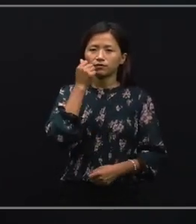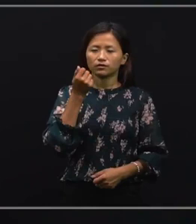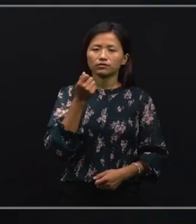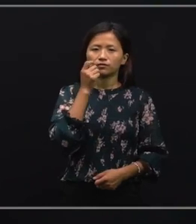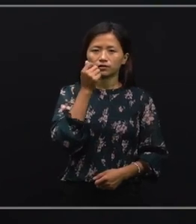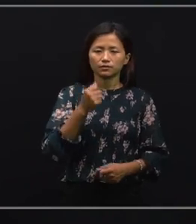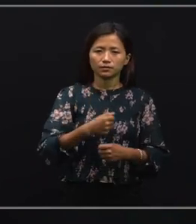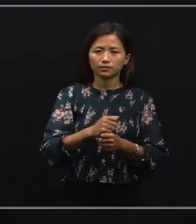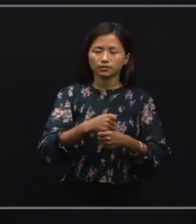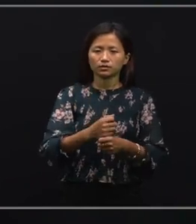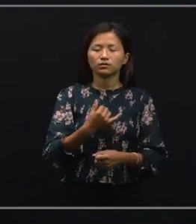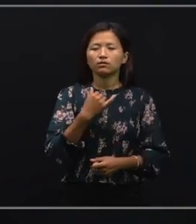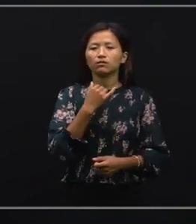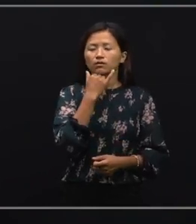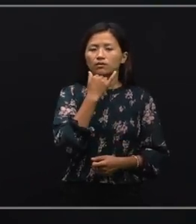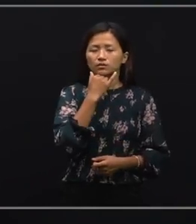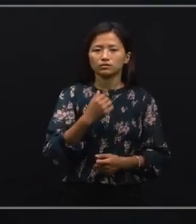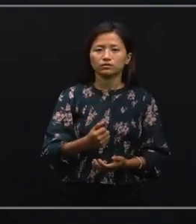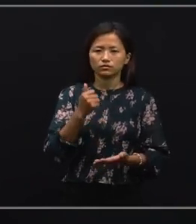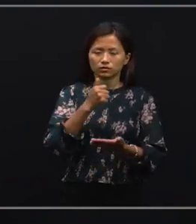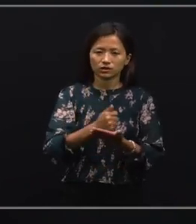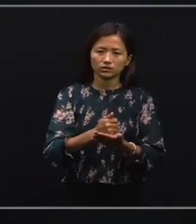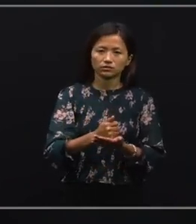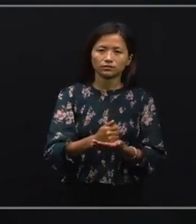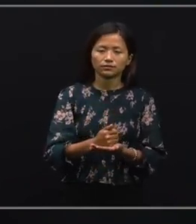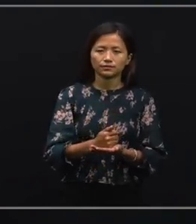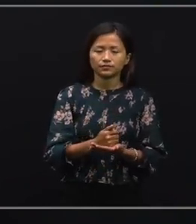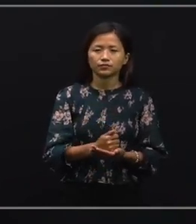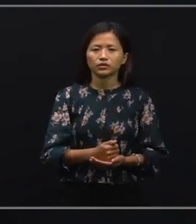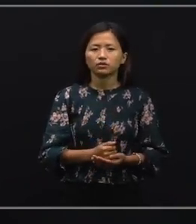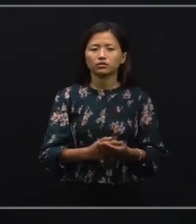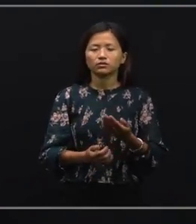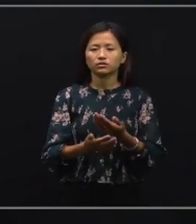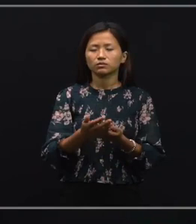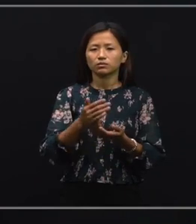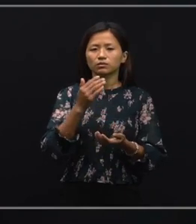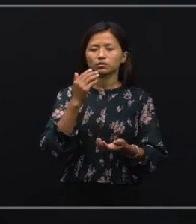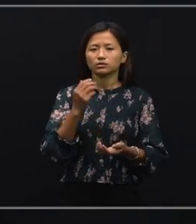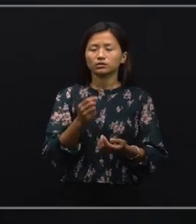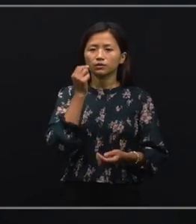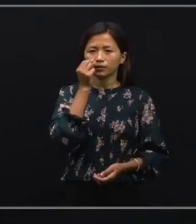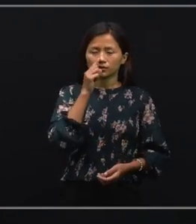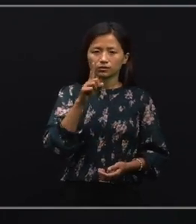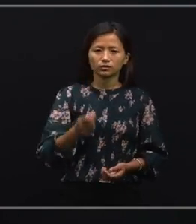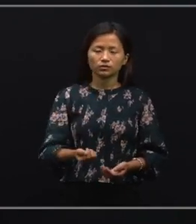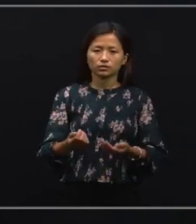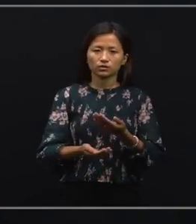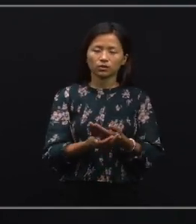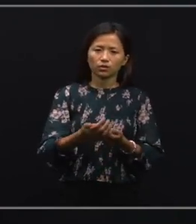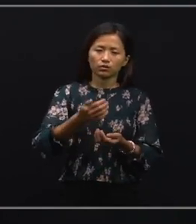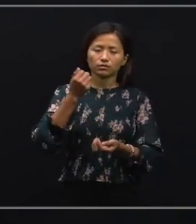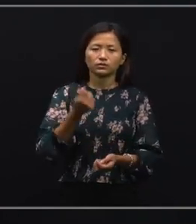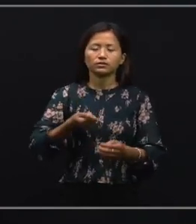decision. He himself realized that, because his daughter was almost sinking into the